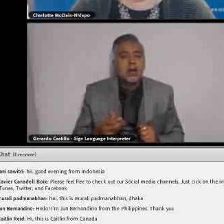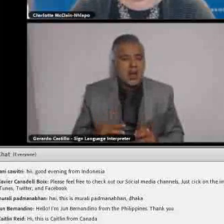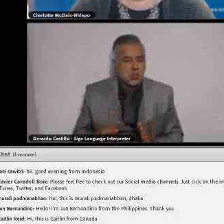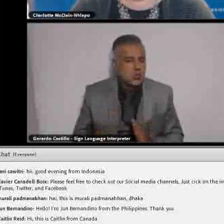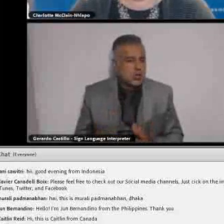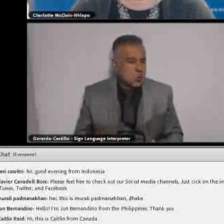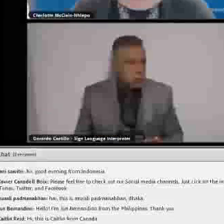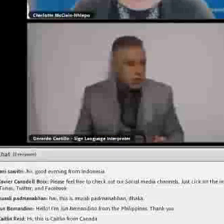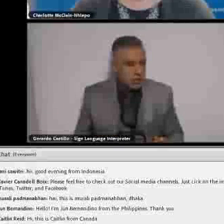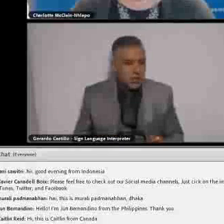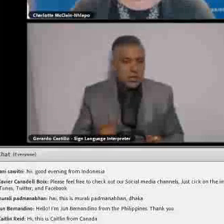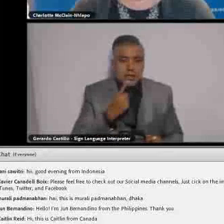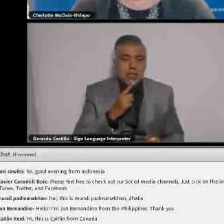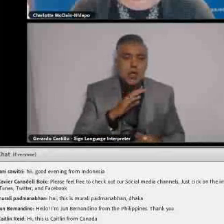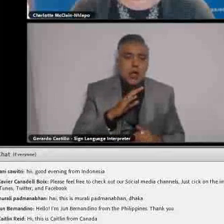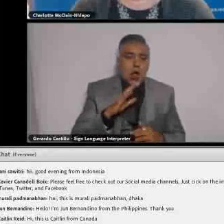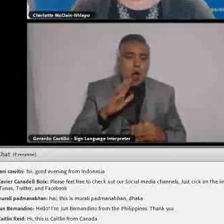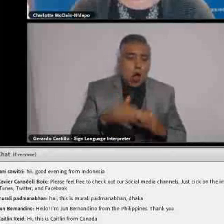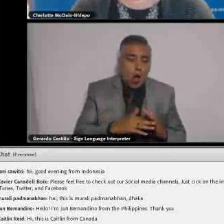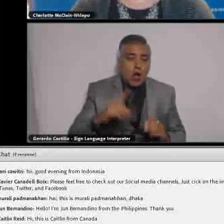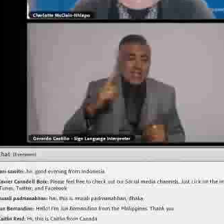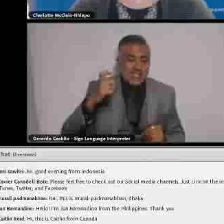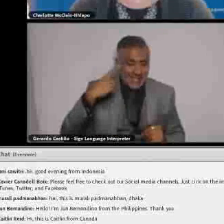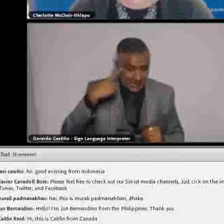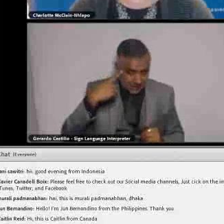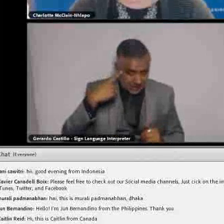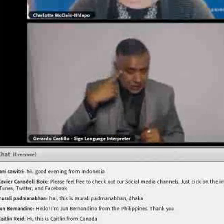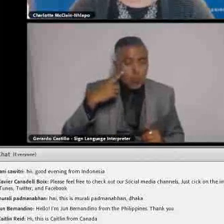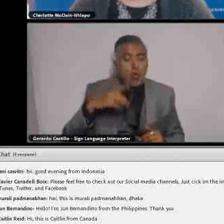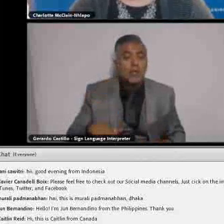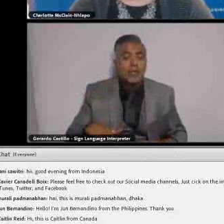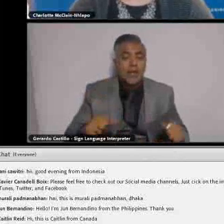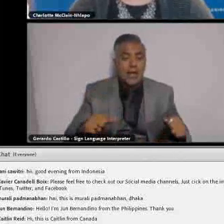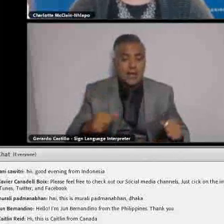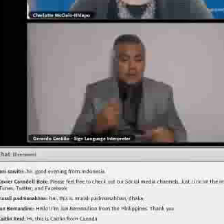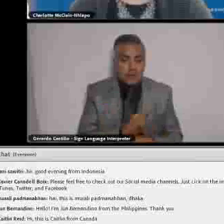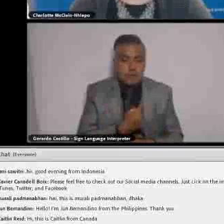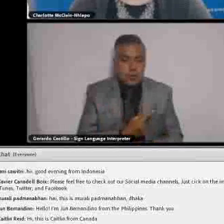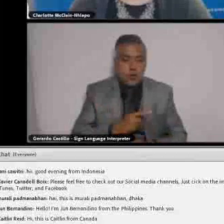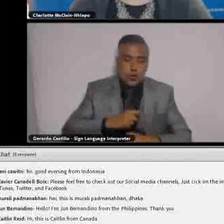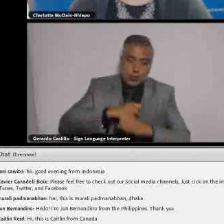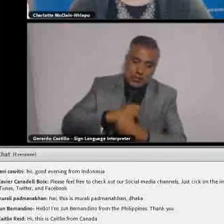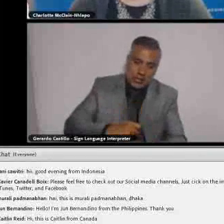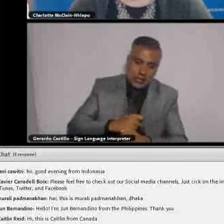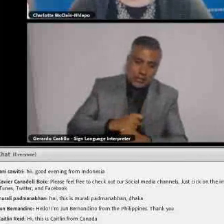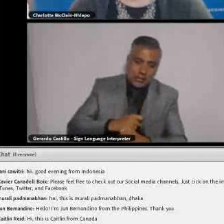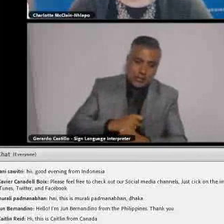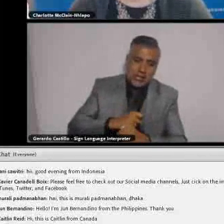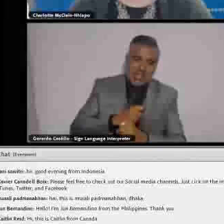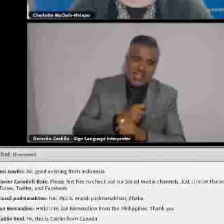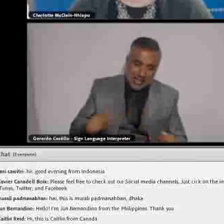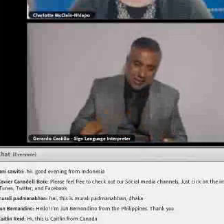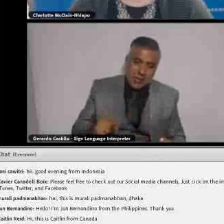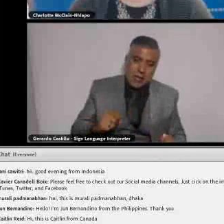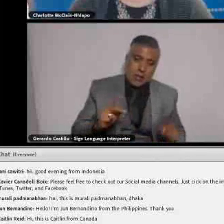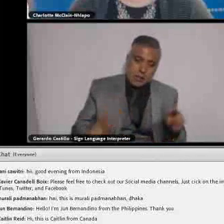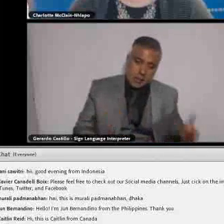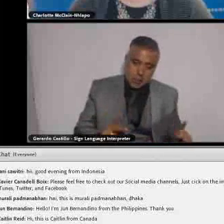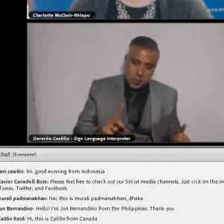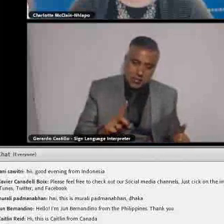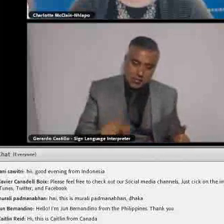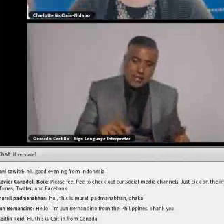that all states will take the necessary measures to ensure the protection and safety of persons with disabilities in situations